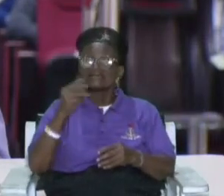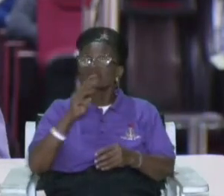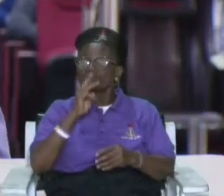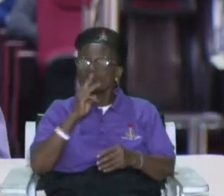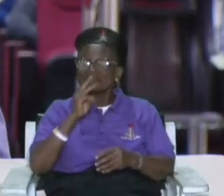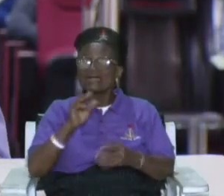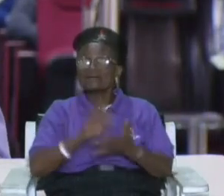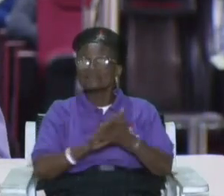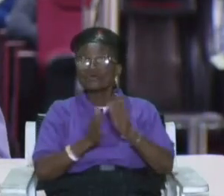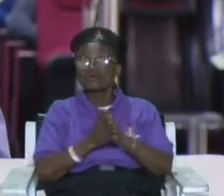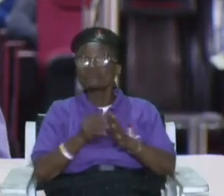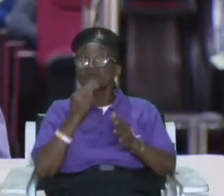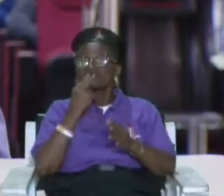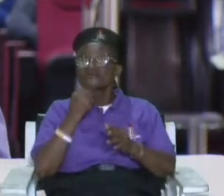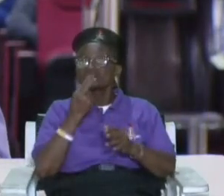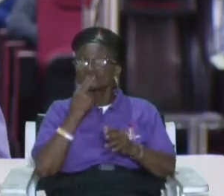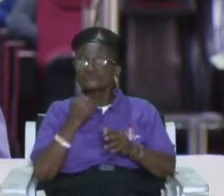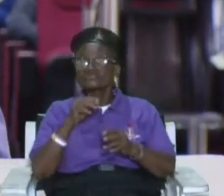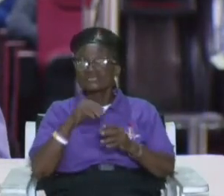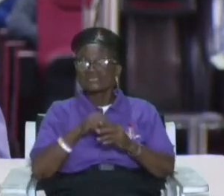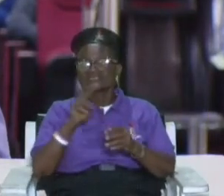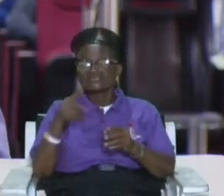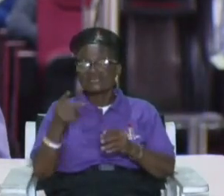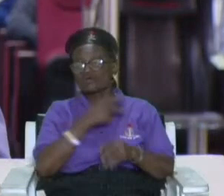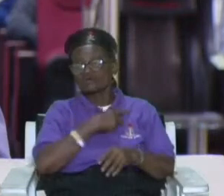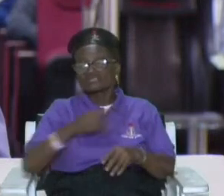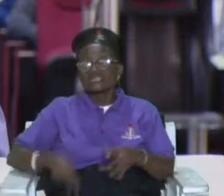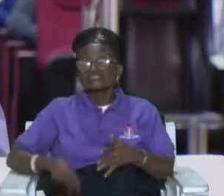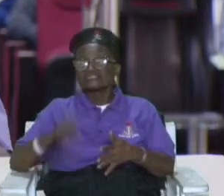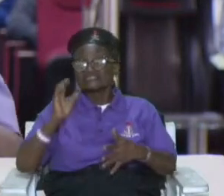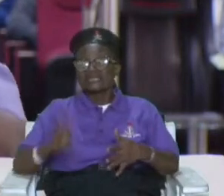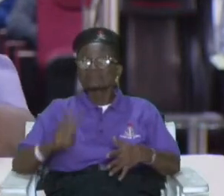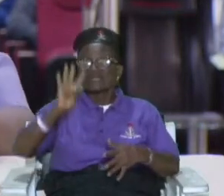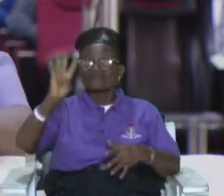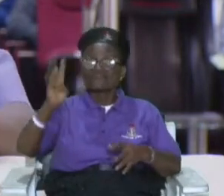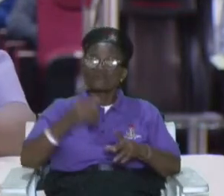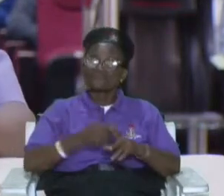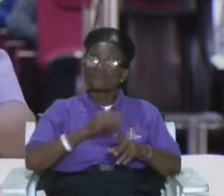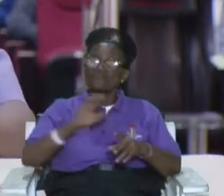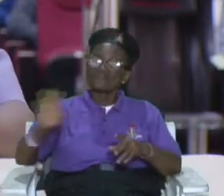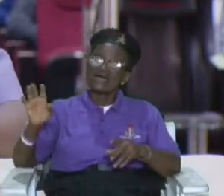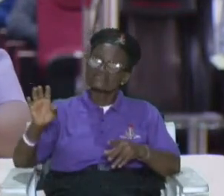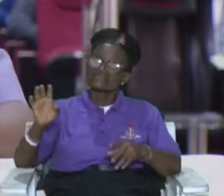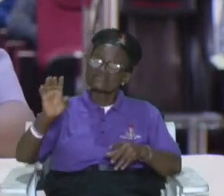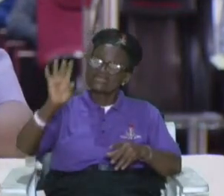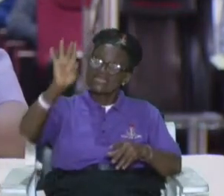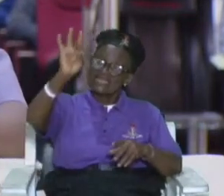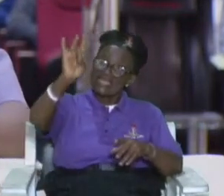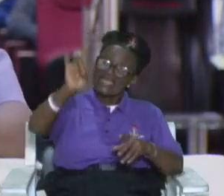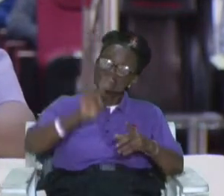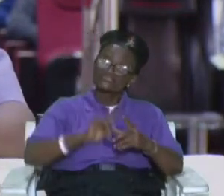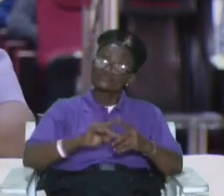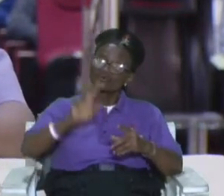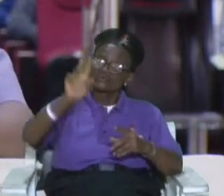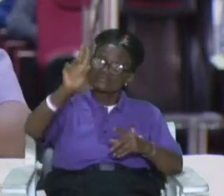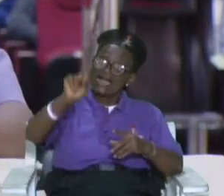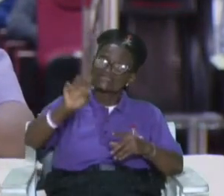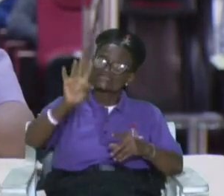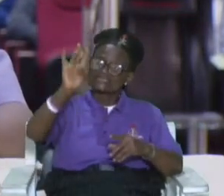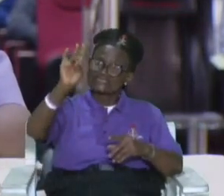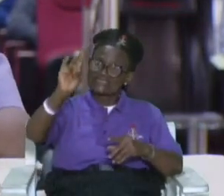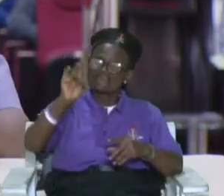In 2 Kings chapter 4, from verse 8 to 37, 2